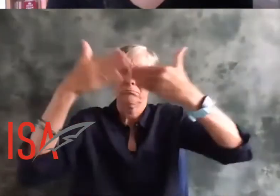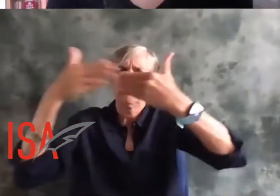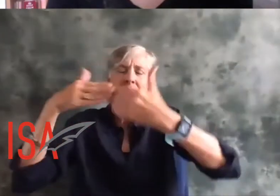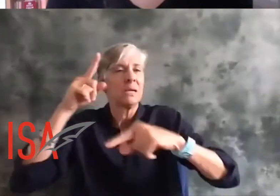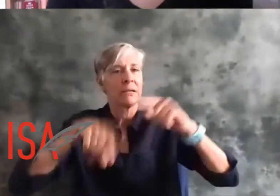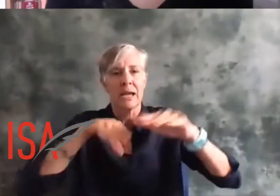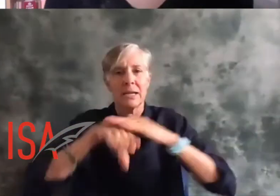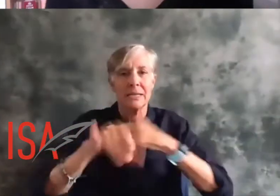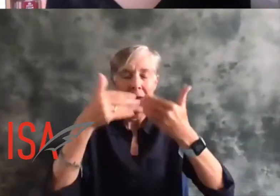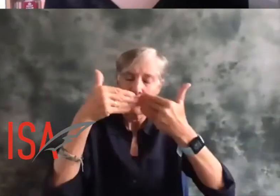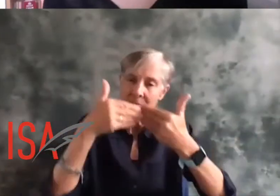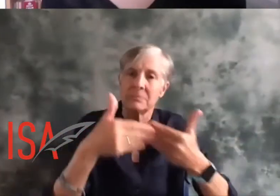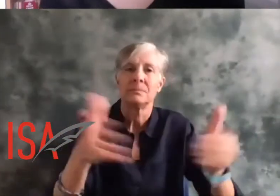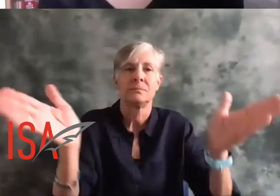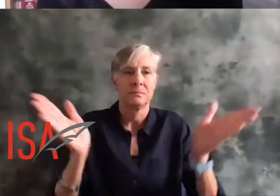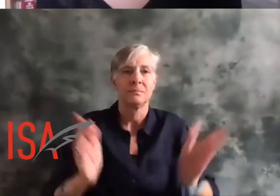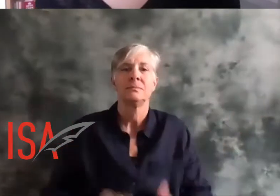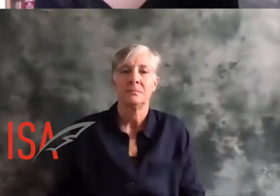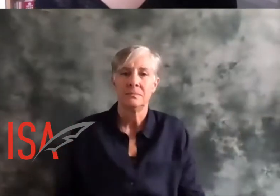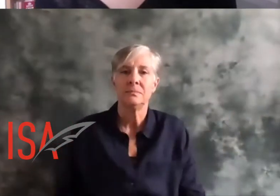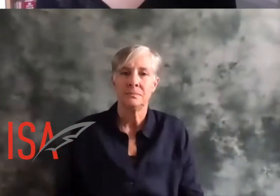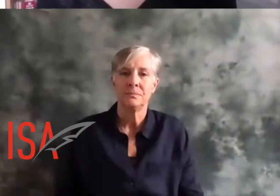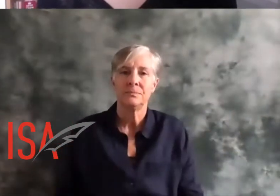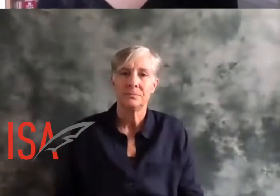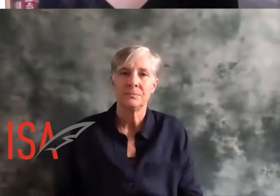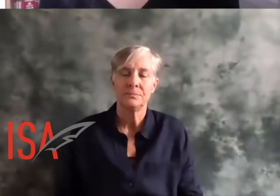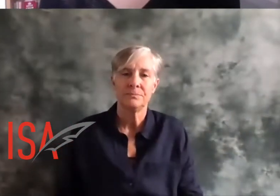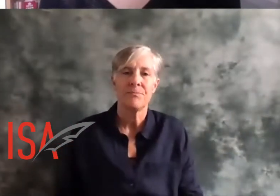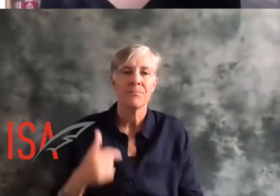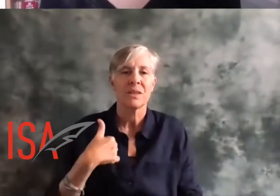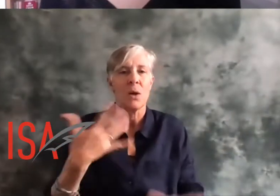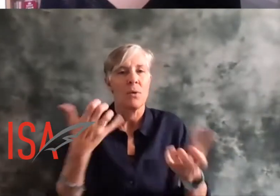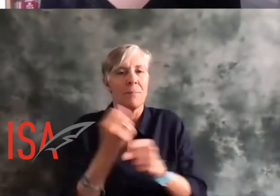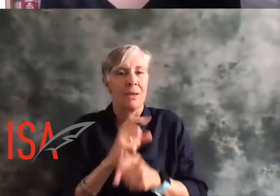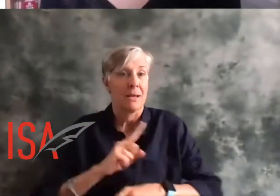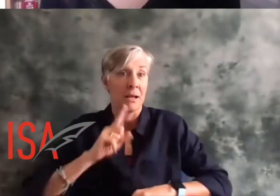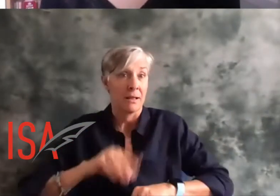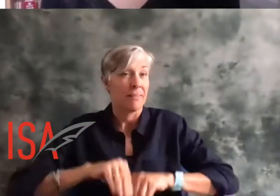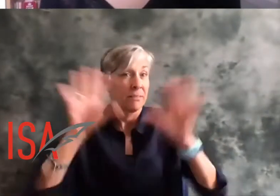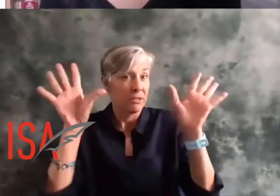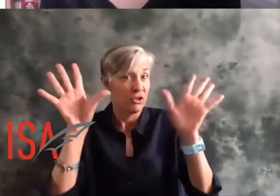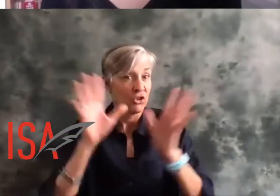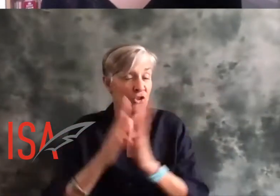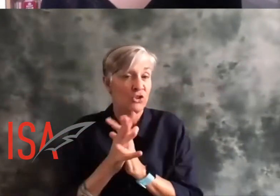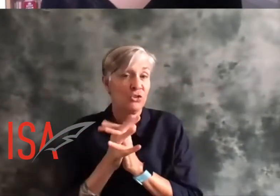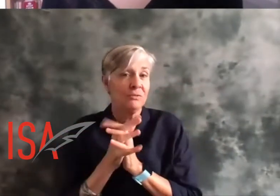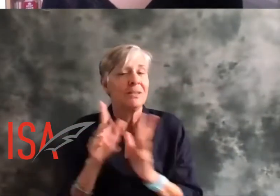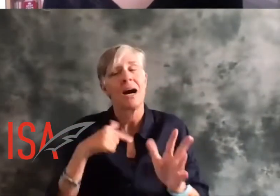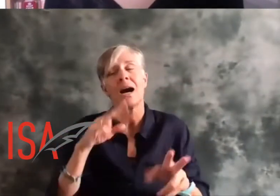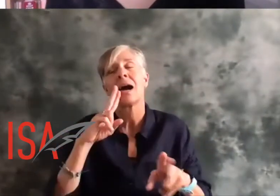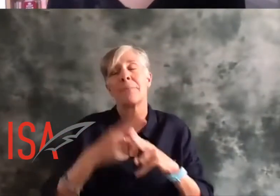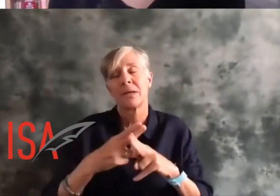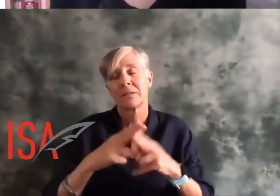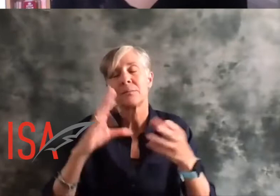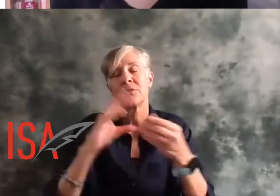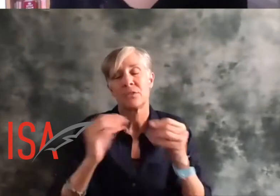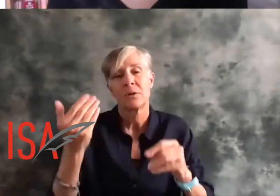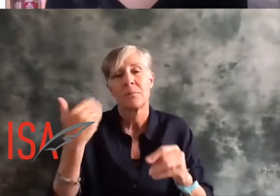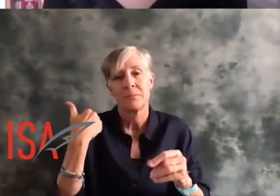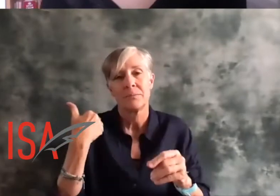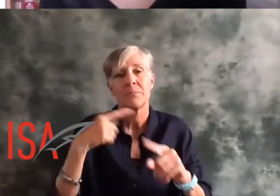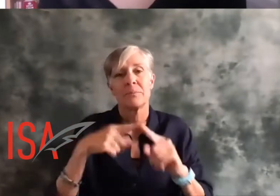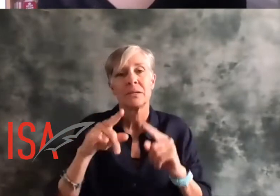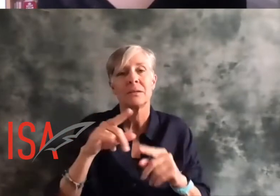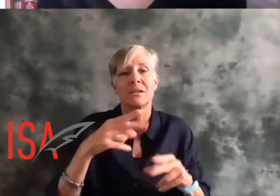Yeah, I think I just want to make it very clear that I mentioned it before, but we are talking about all the